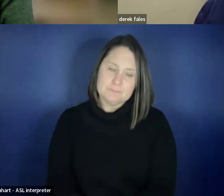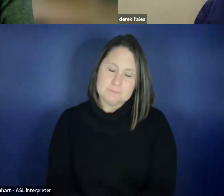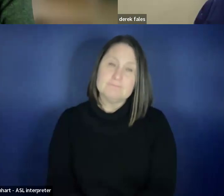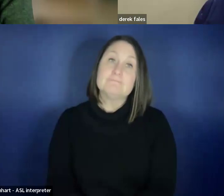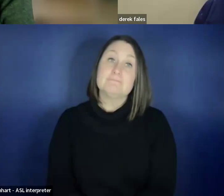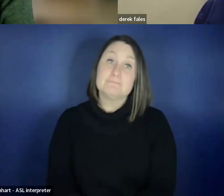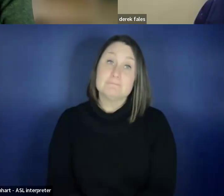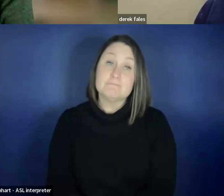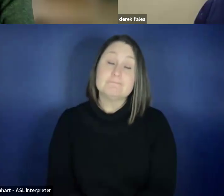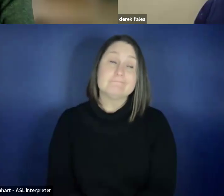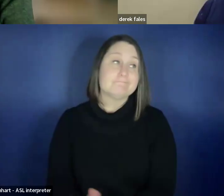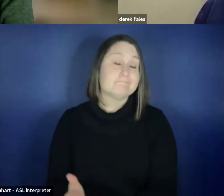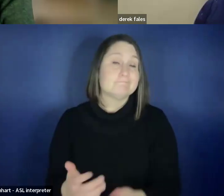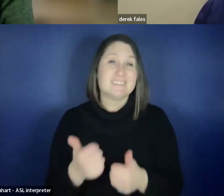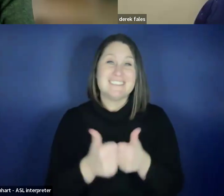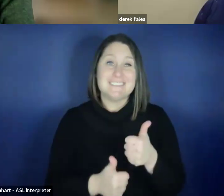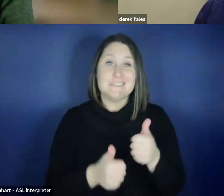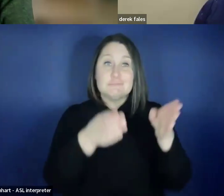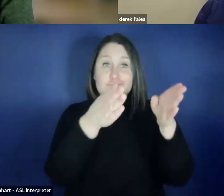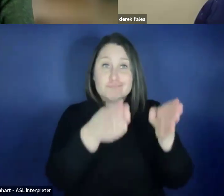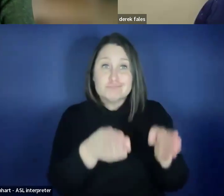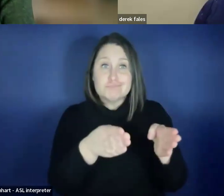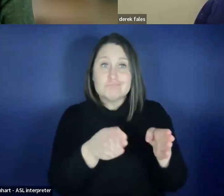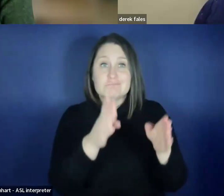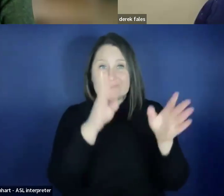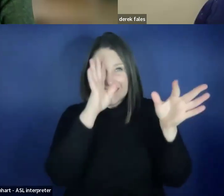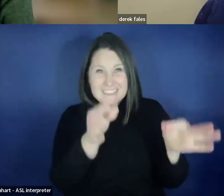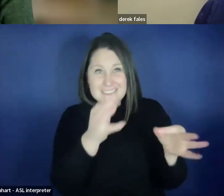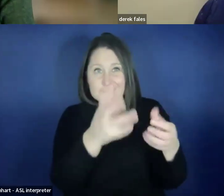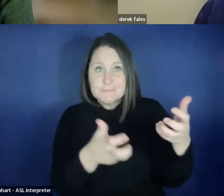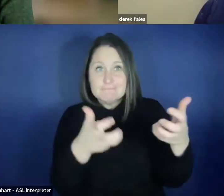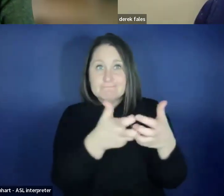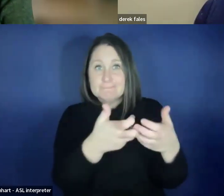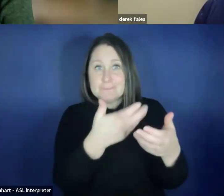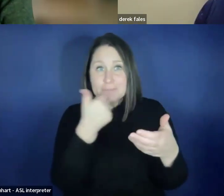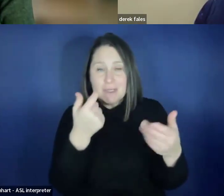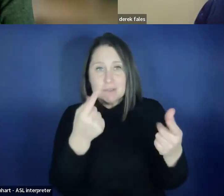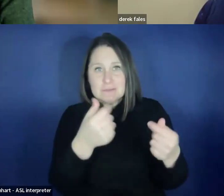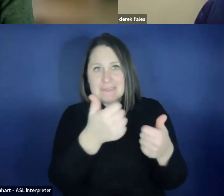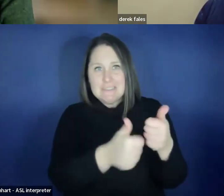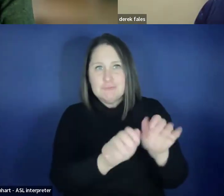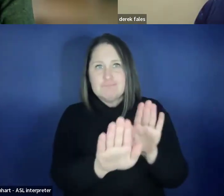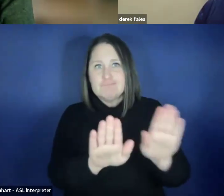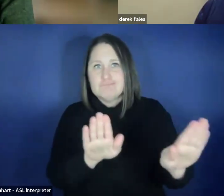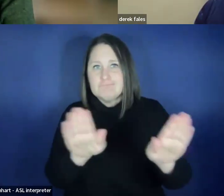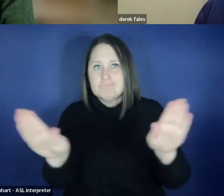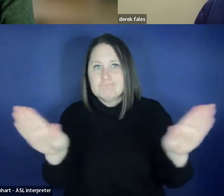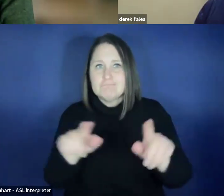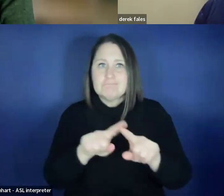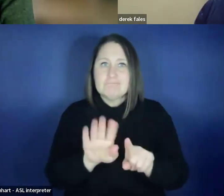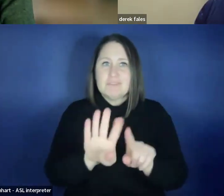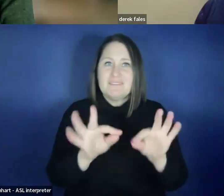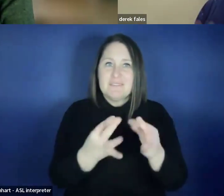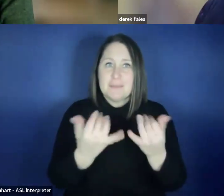is very individualized decision when you're thinking about where your family is at